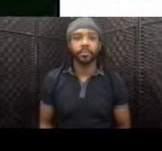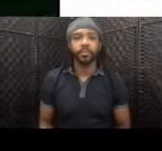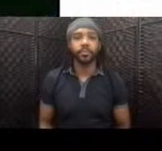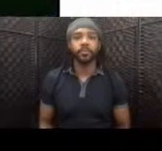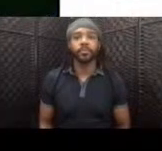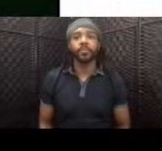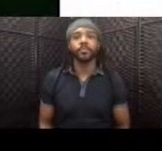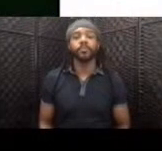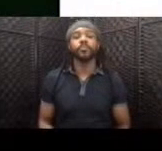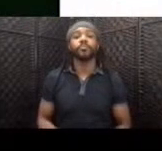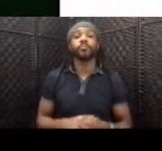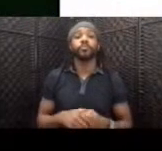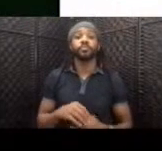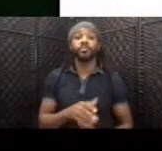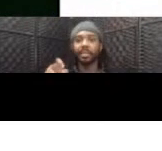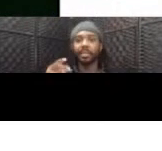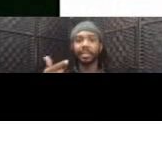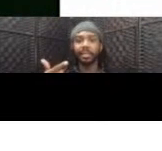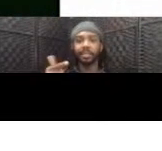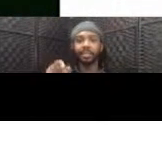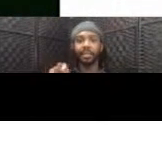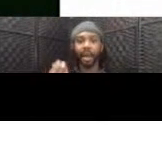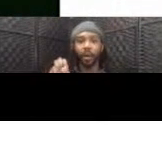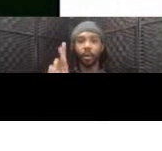Learning is a tender thing, worthy.